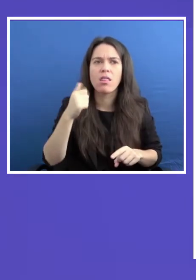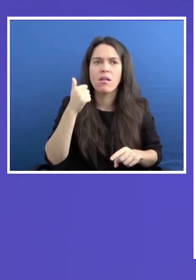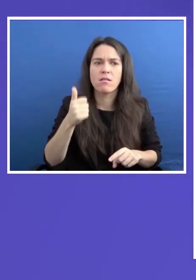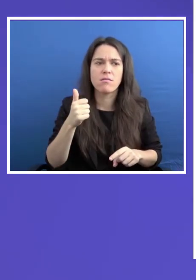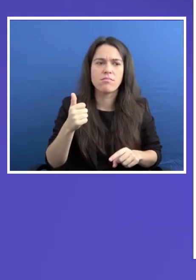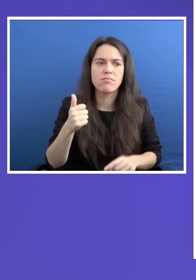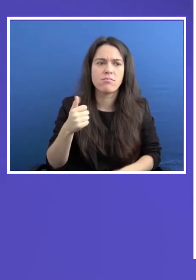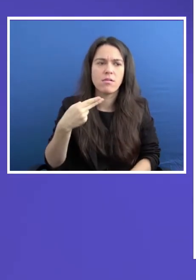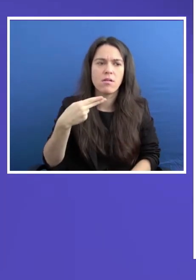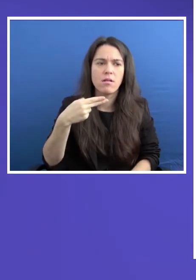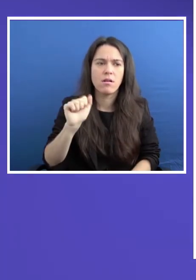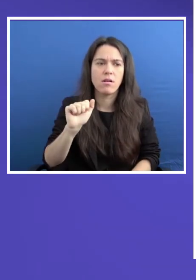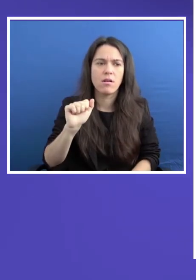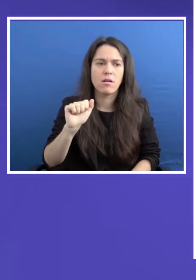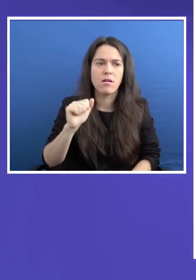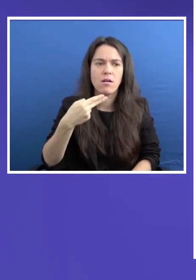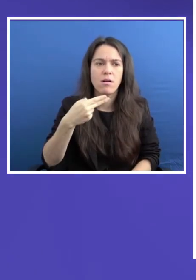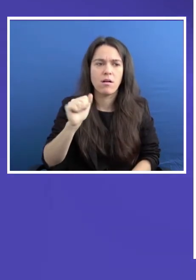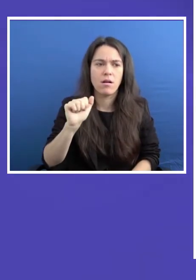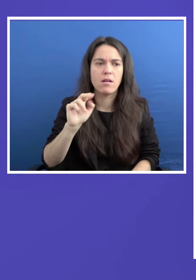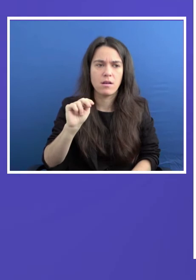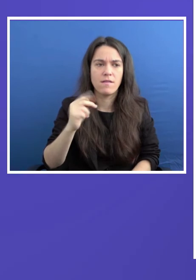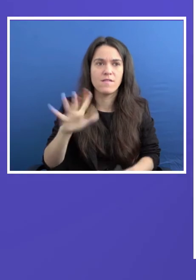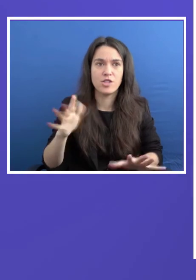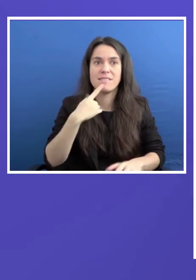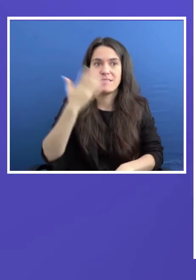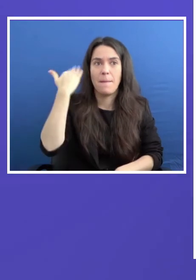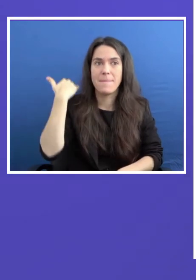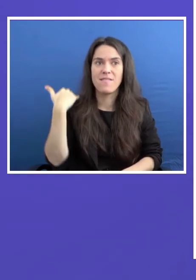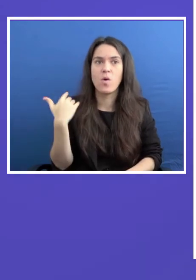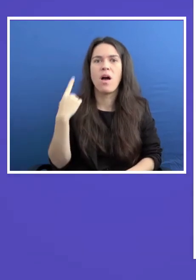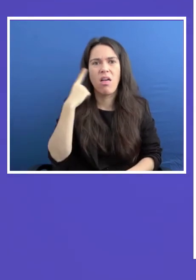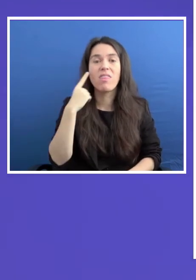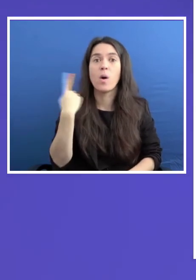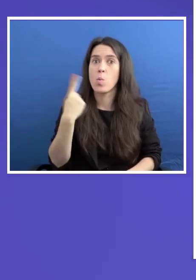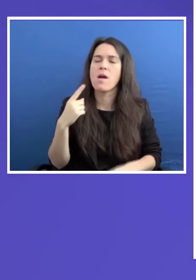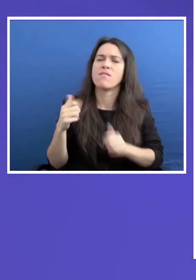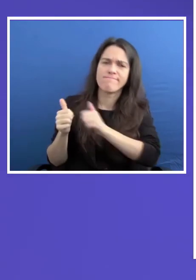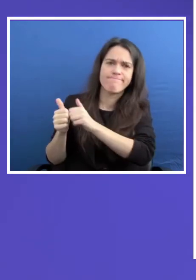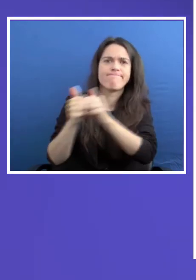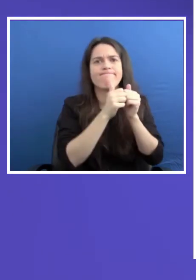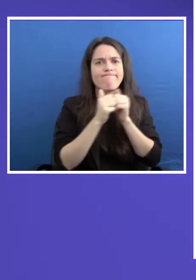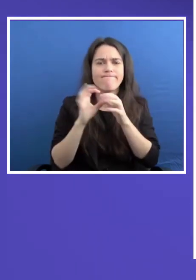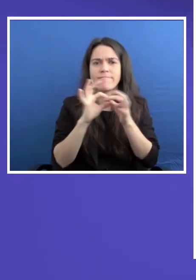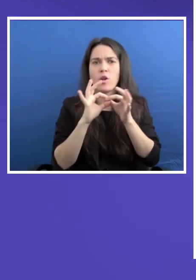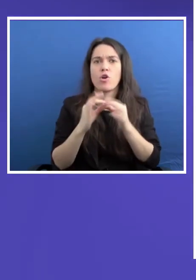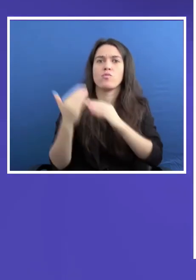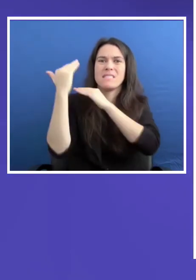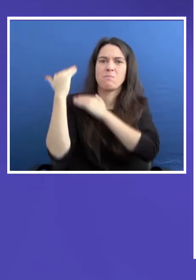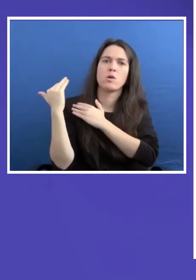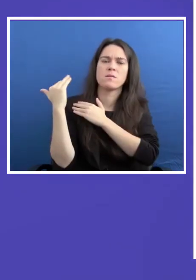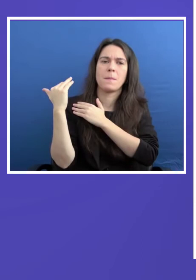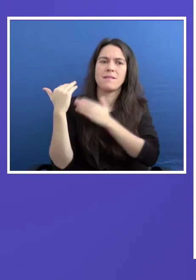are simplifying. And it is our common endeavor and responsibility to stand against